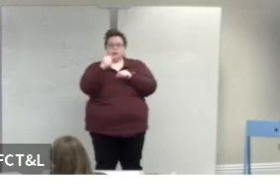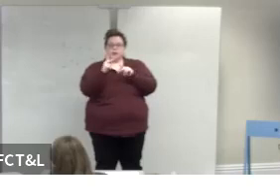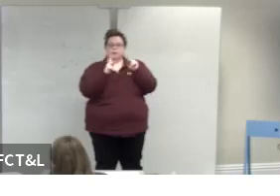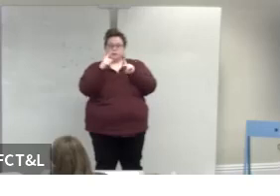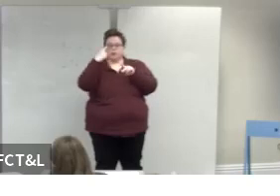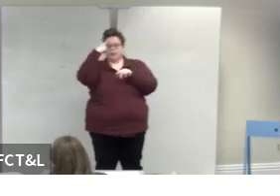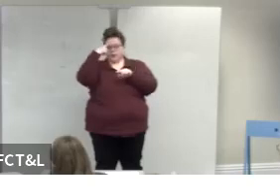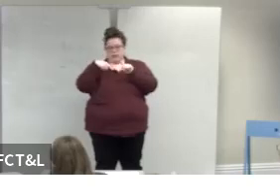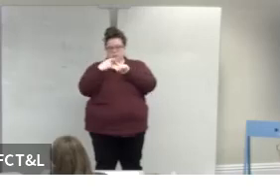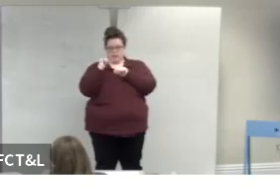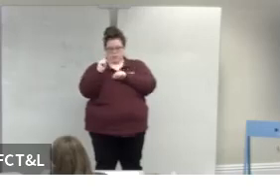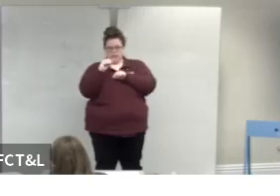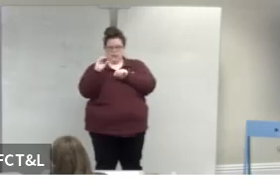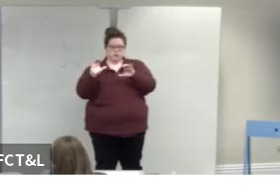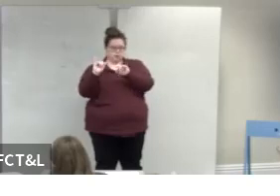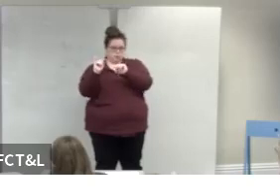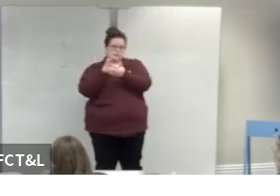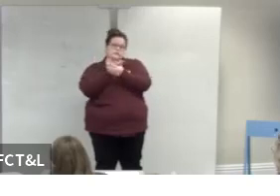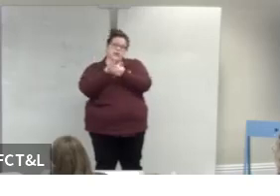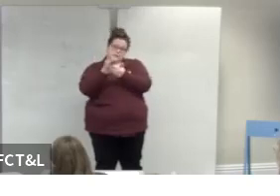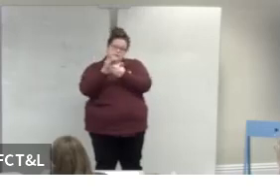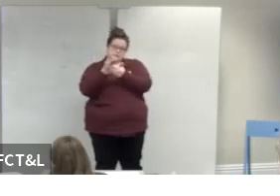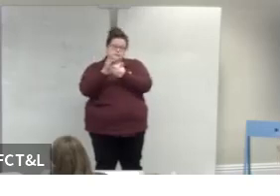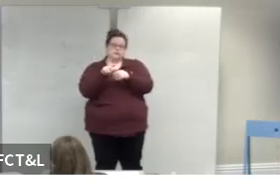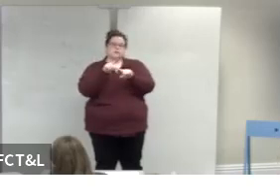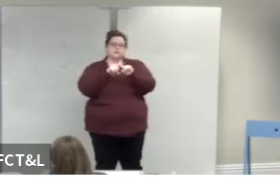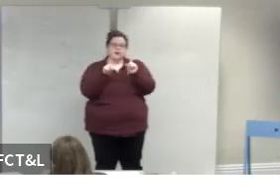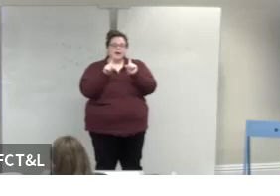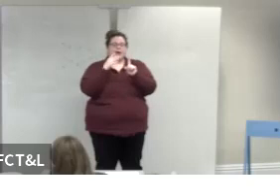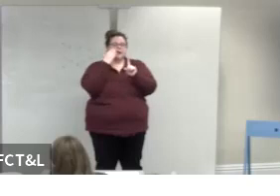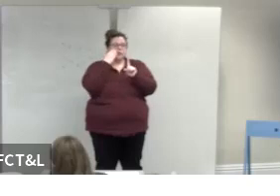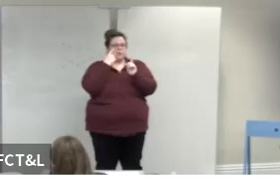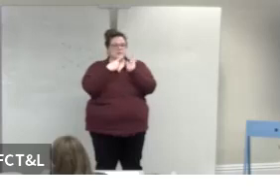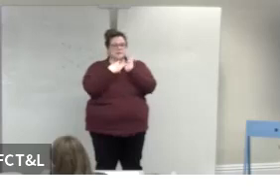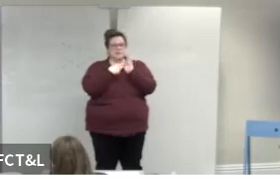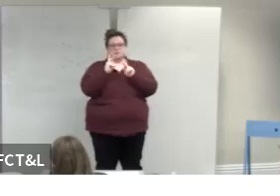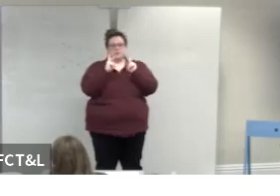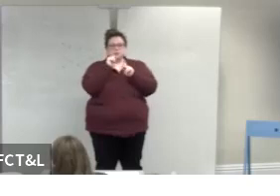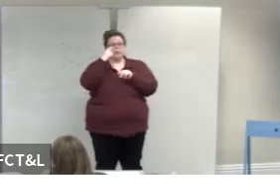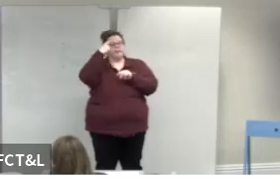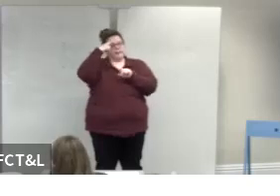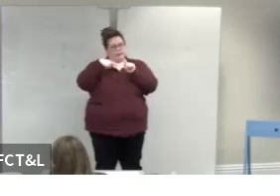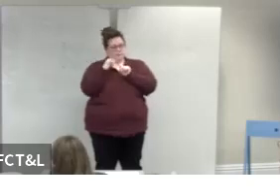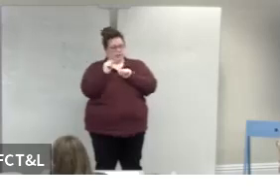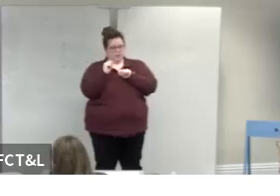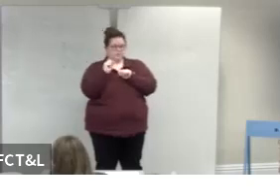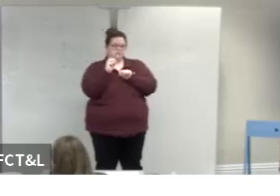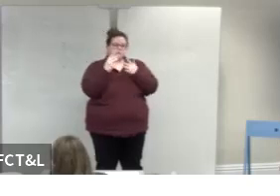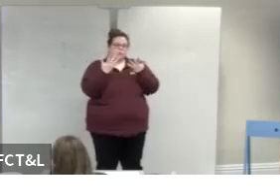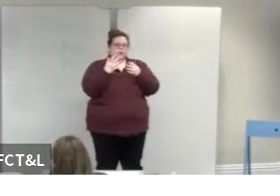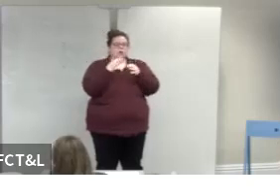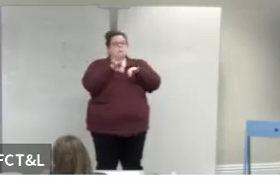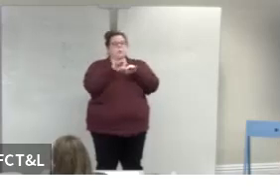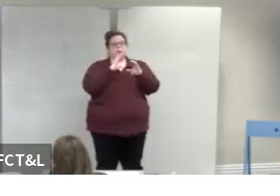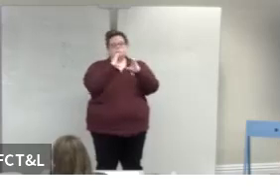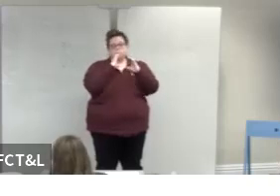Now it's nice when other people think about it and do it, which is wonderful. Some people don't